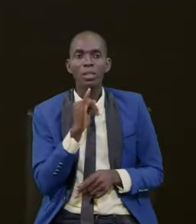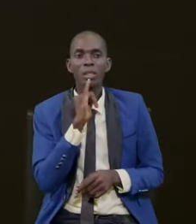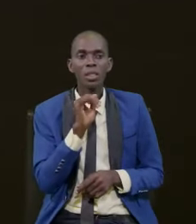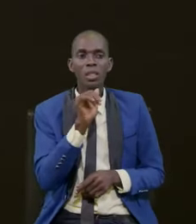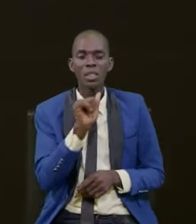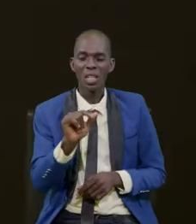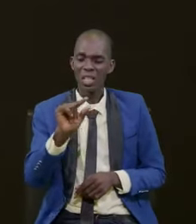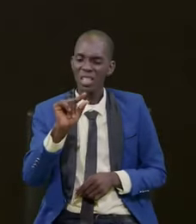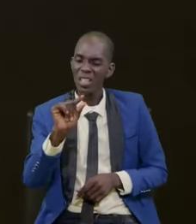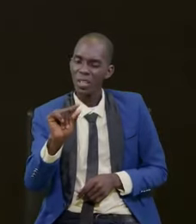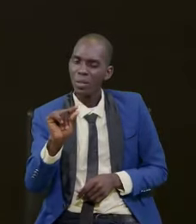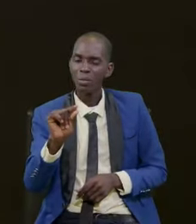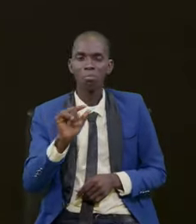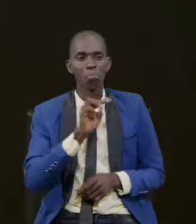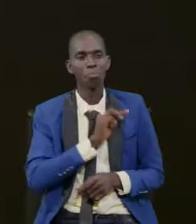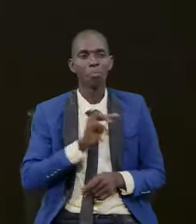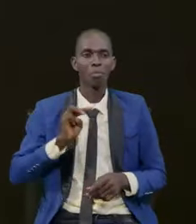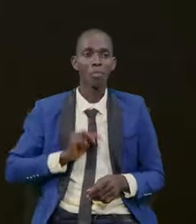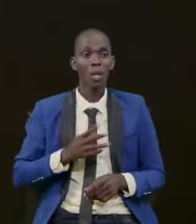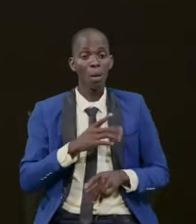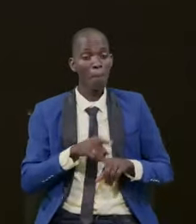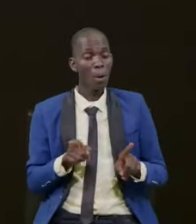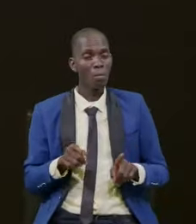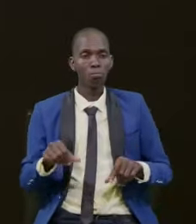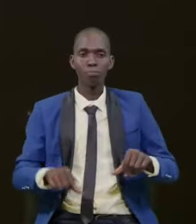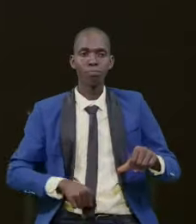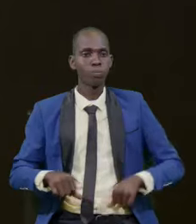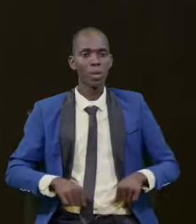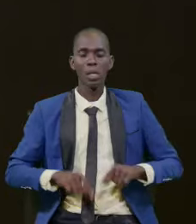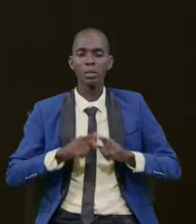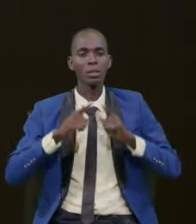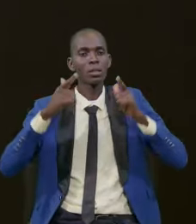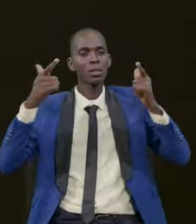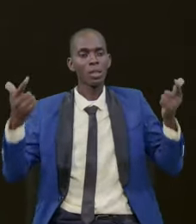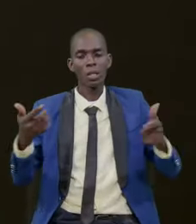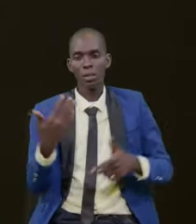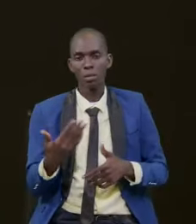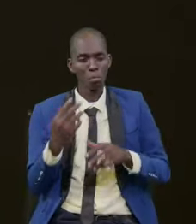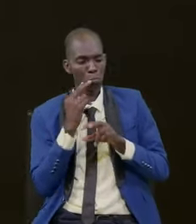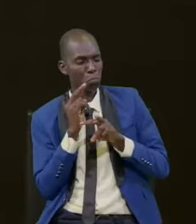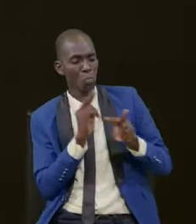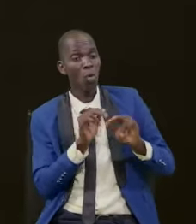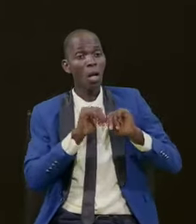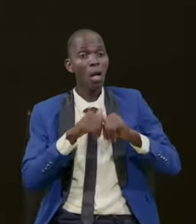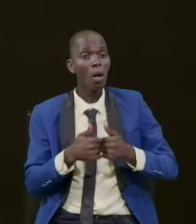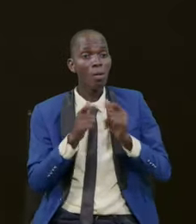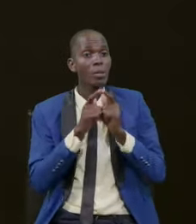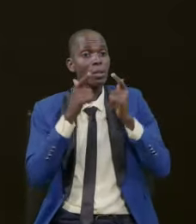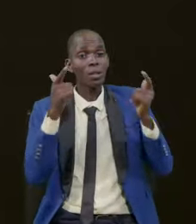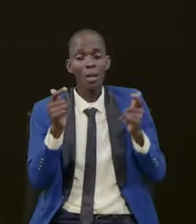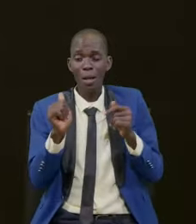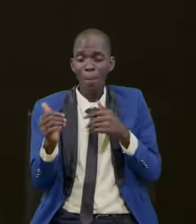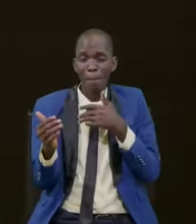a little member and boasteth great things. Behold, how great